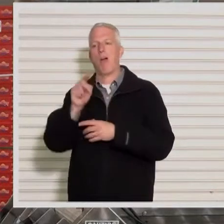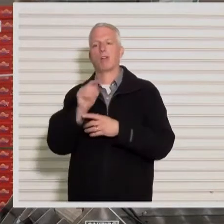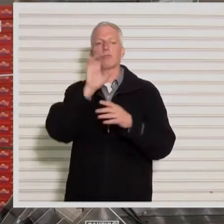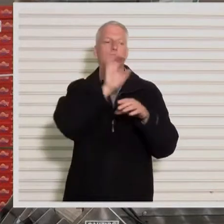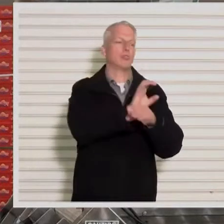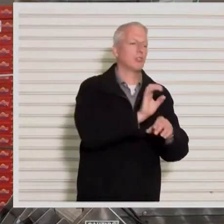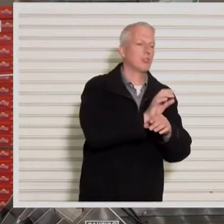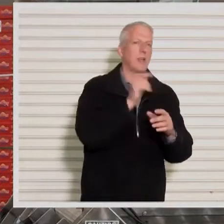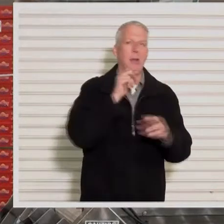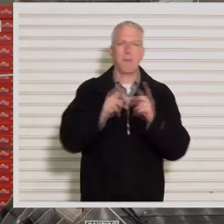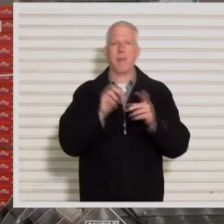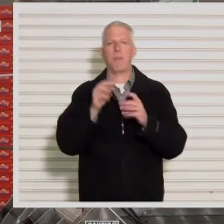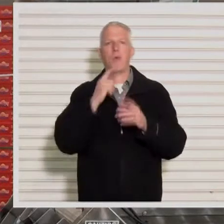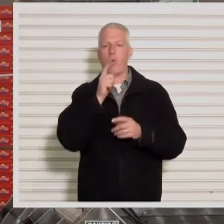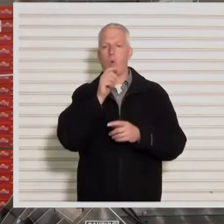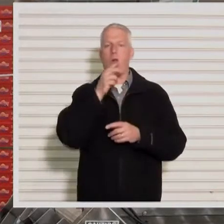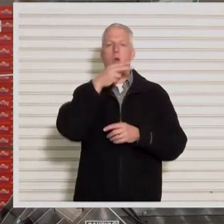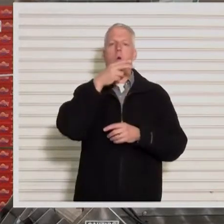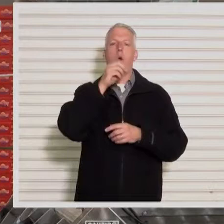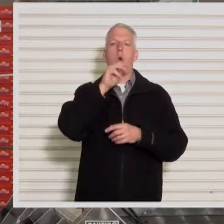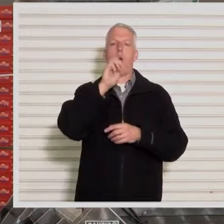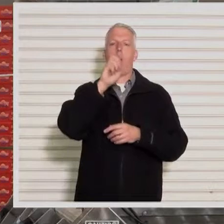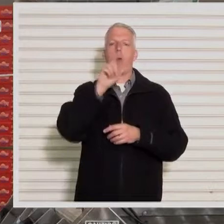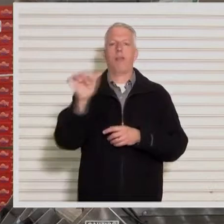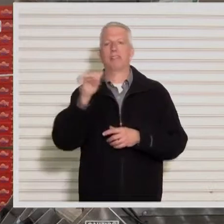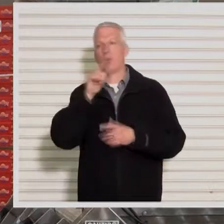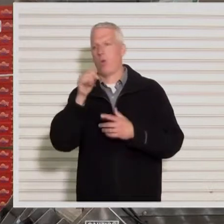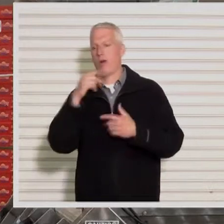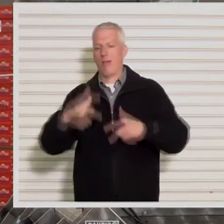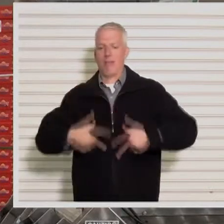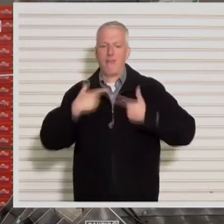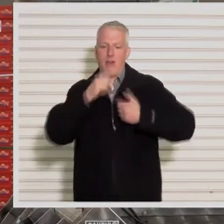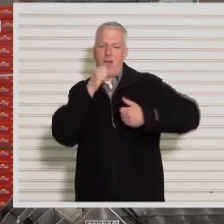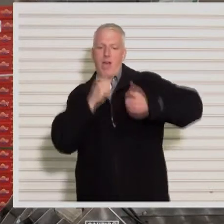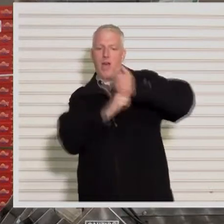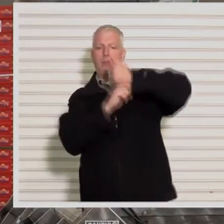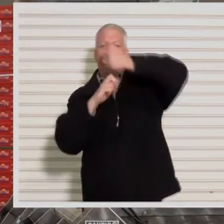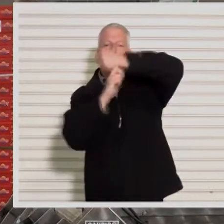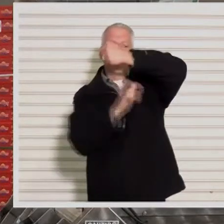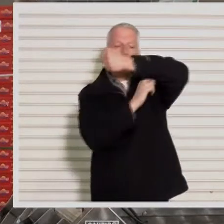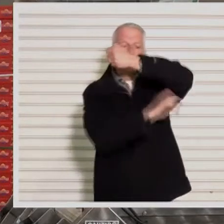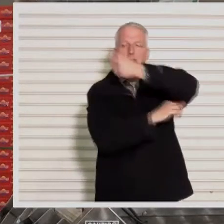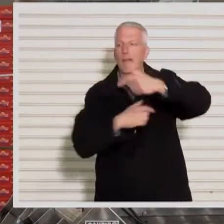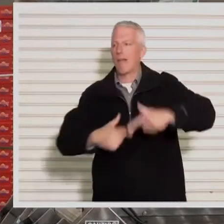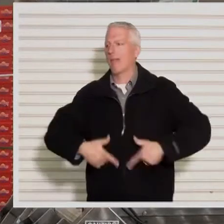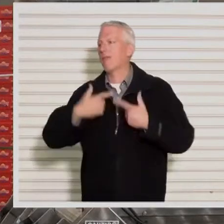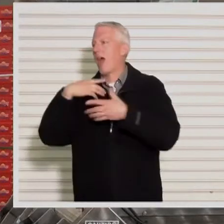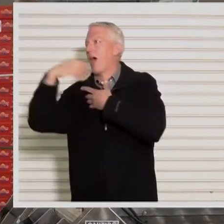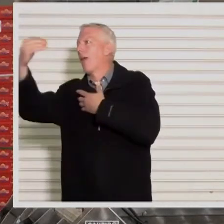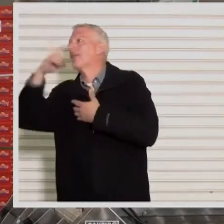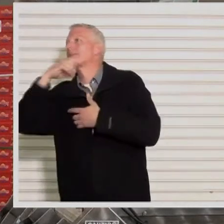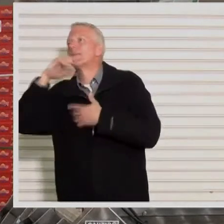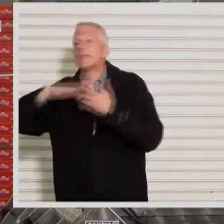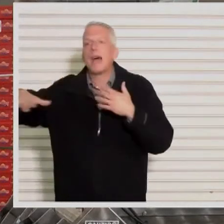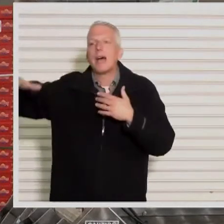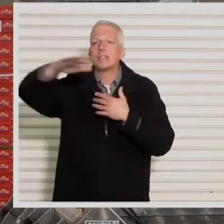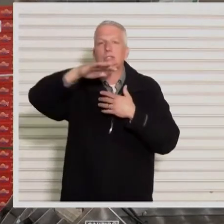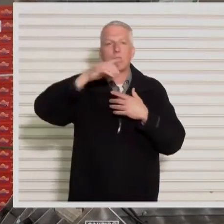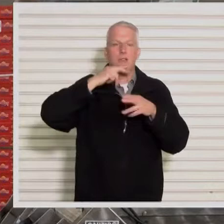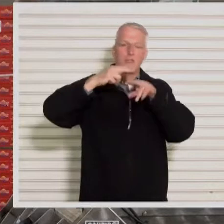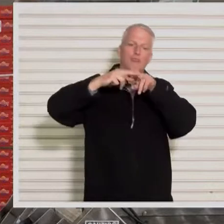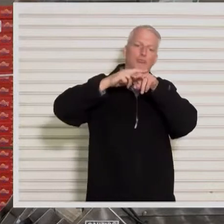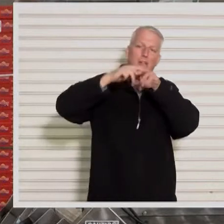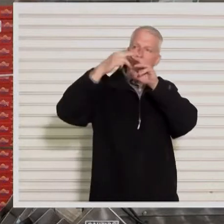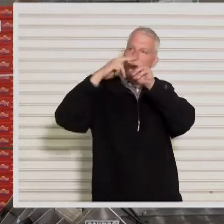the homeless under the bridges, out in the desert, by the railroads, along